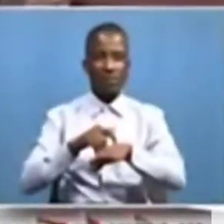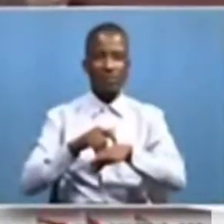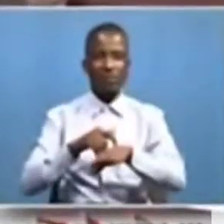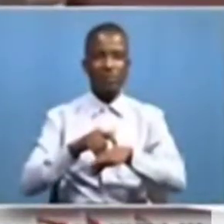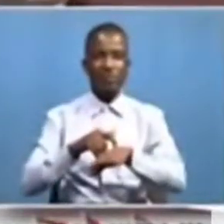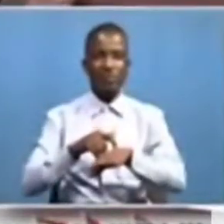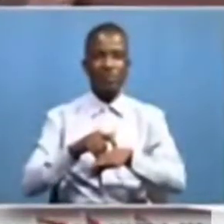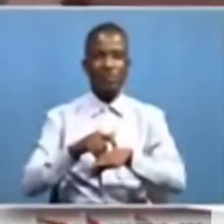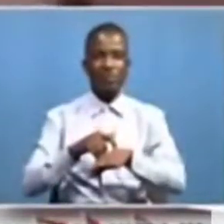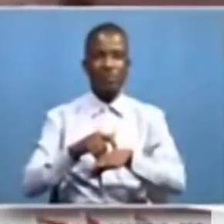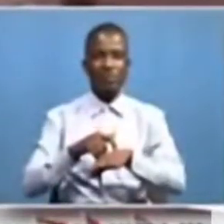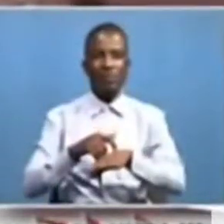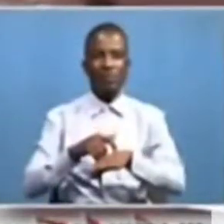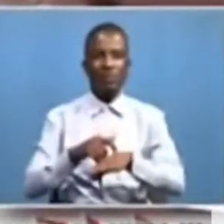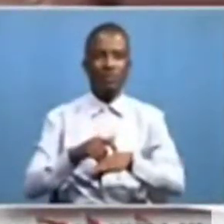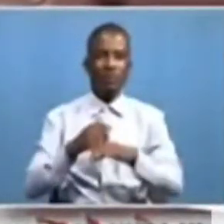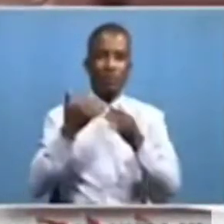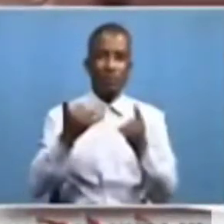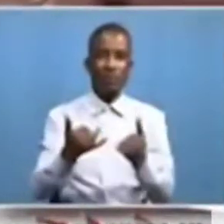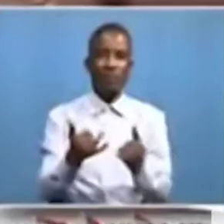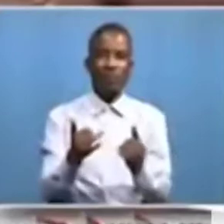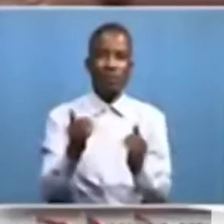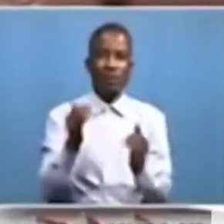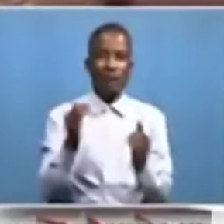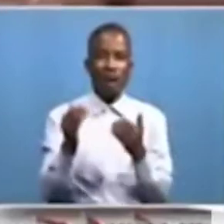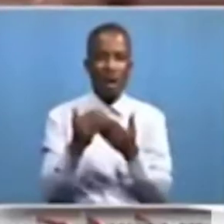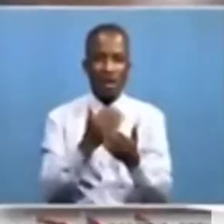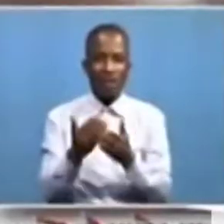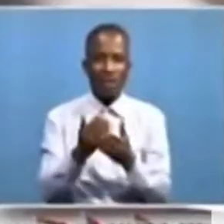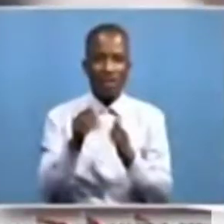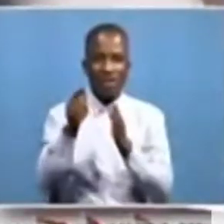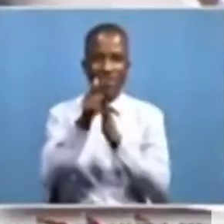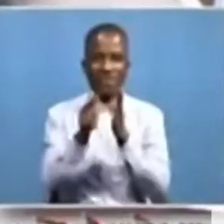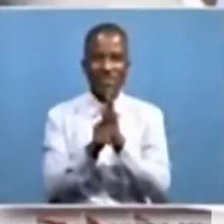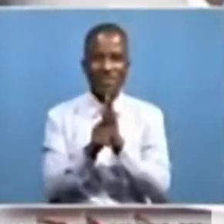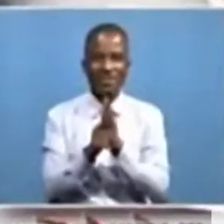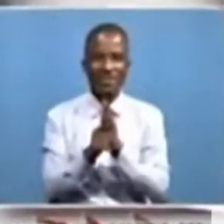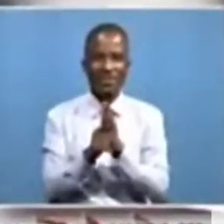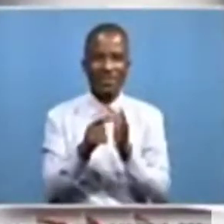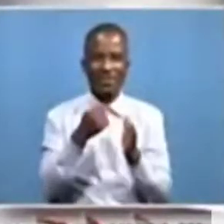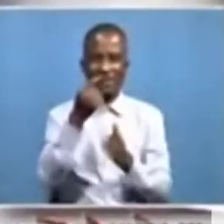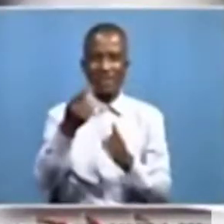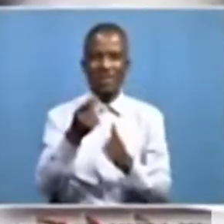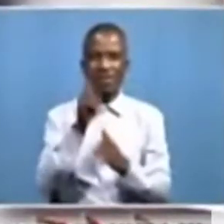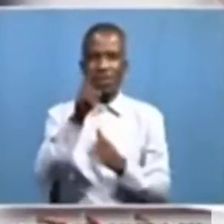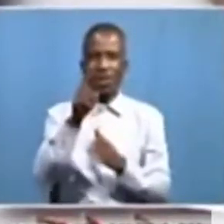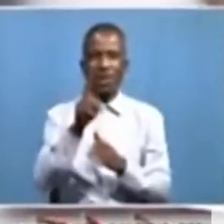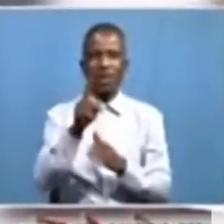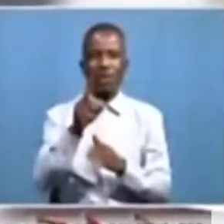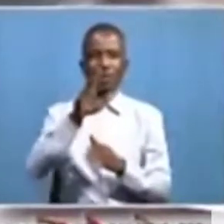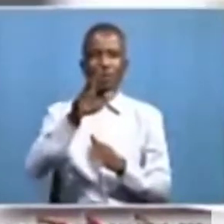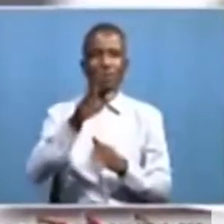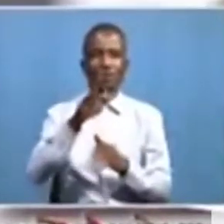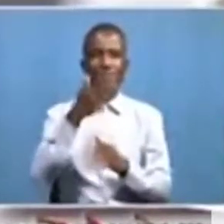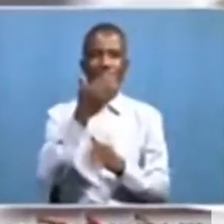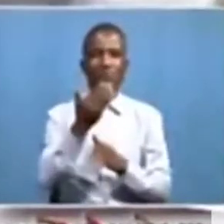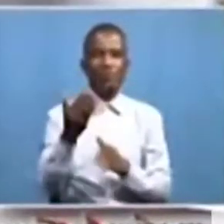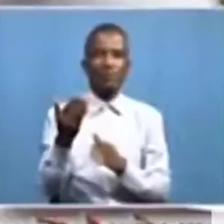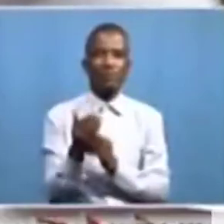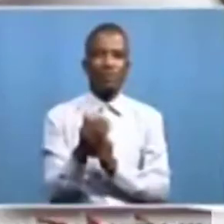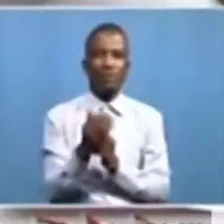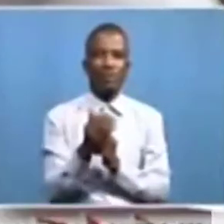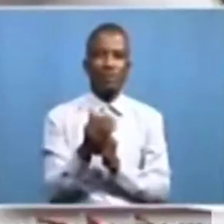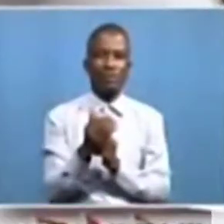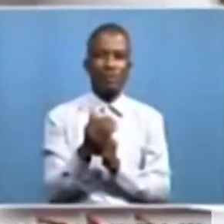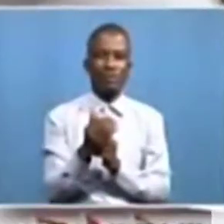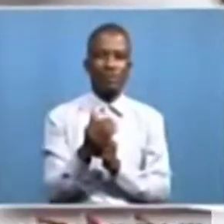in his closing address. We observe, however, that counsel for petitioner only referred us to only one of the 3 propositions articulated by